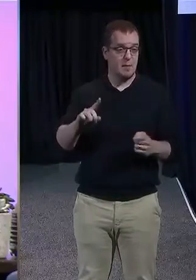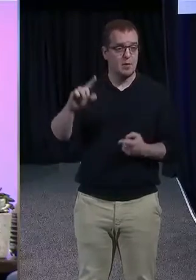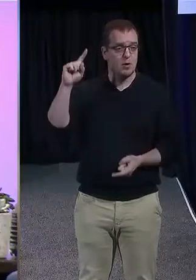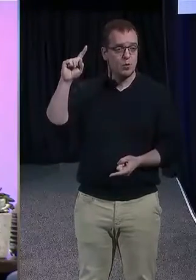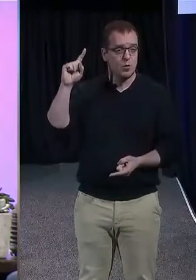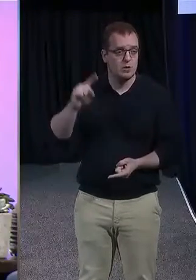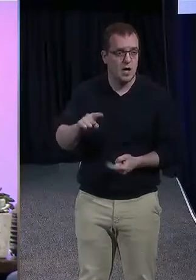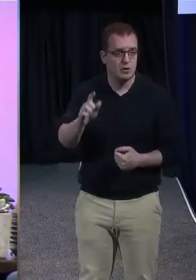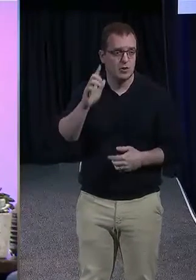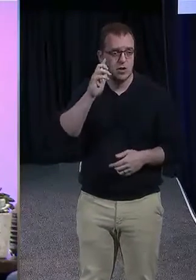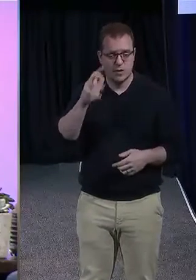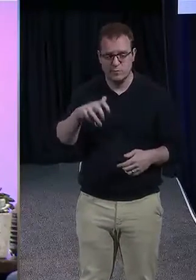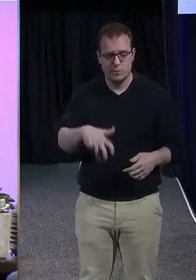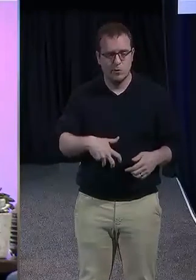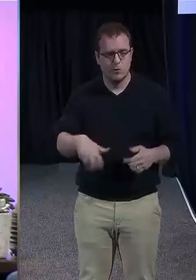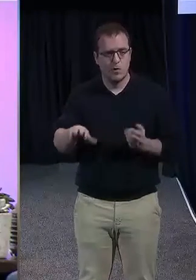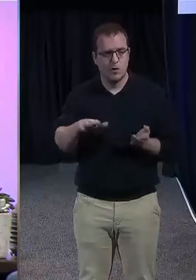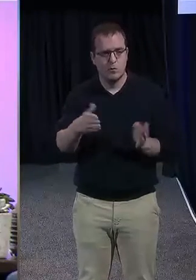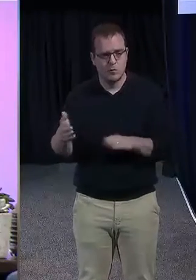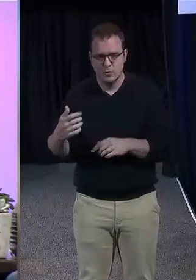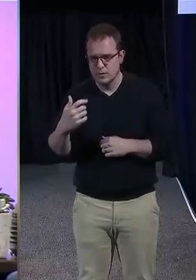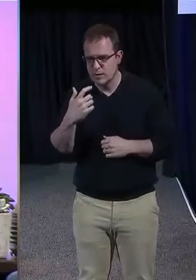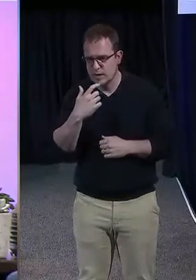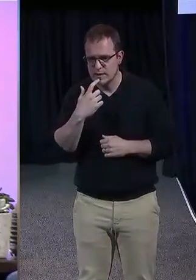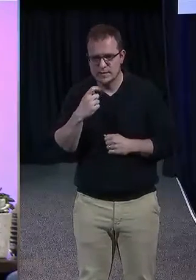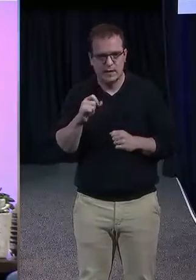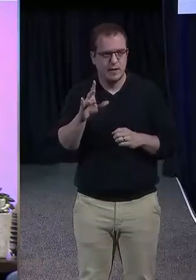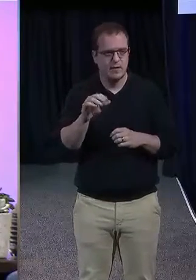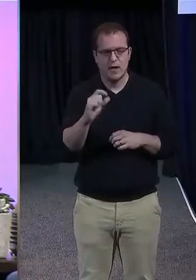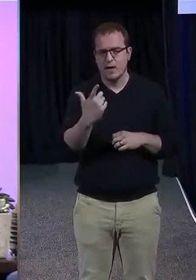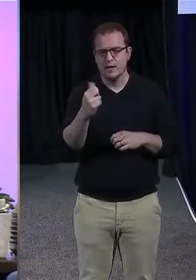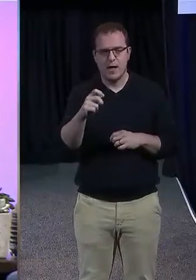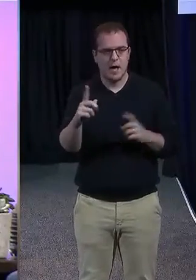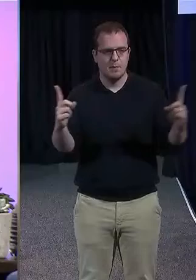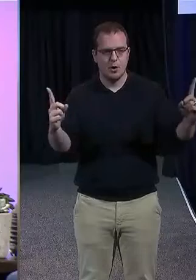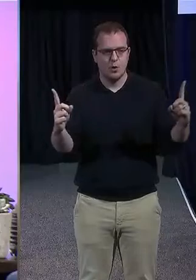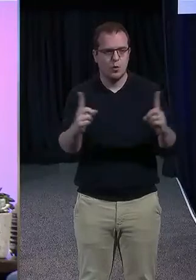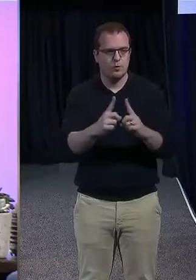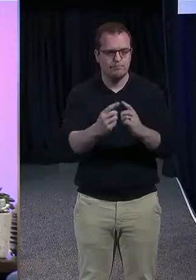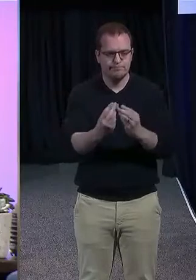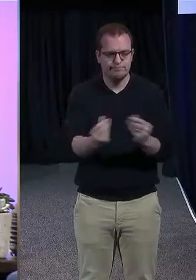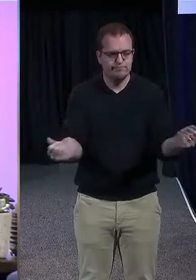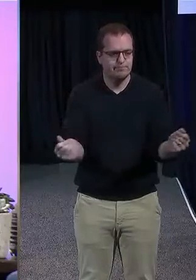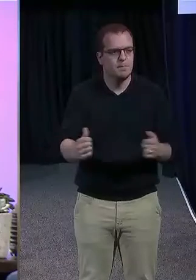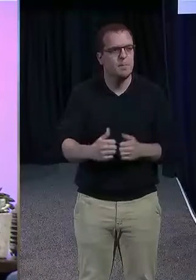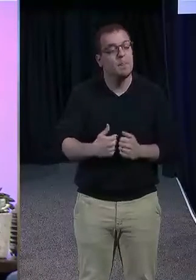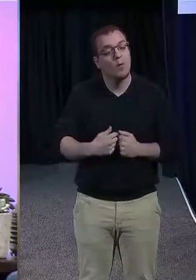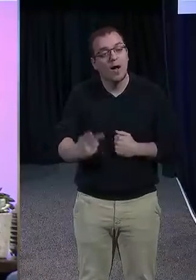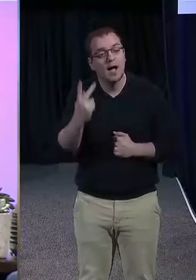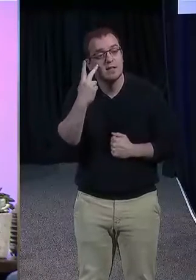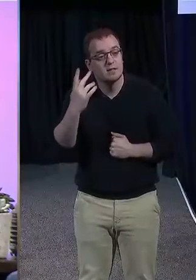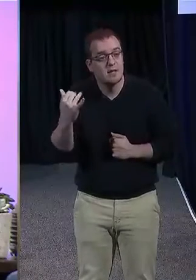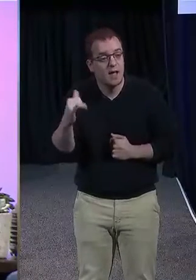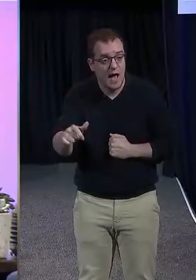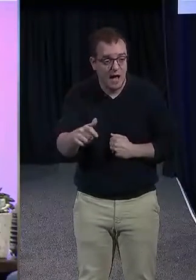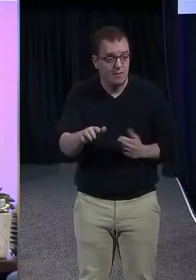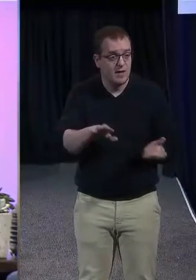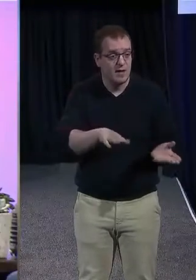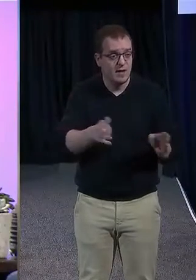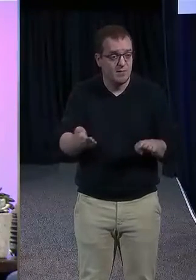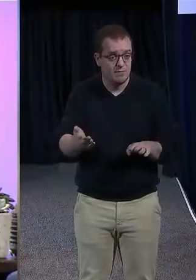maternal mortality, where I see a narrowing of the gap, until I see a reduction in infant